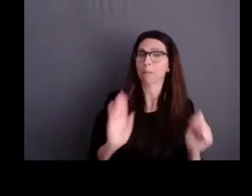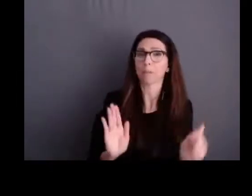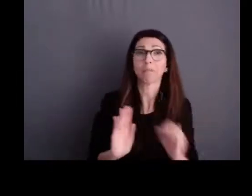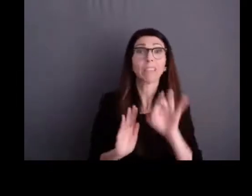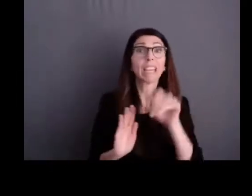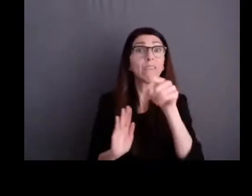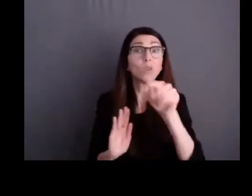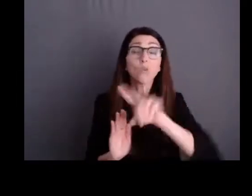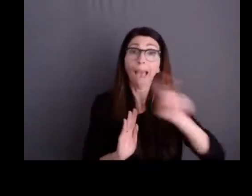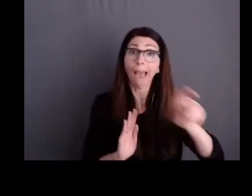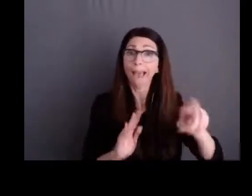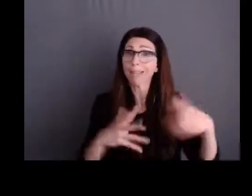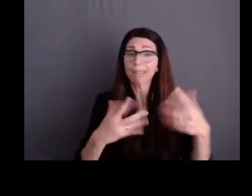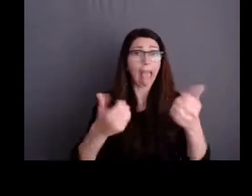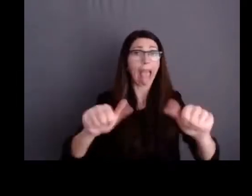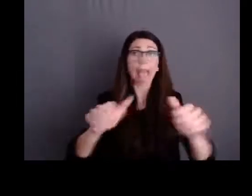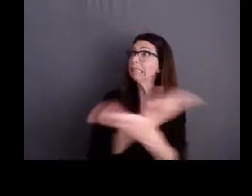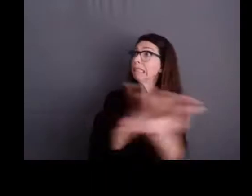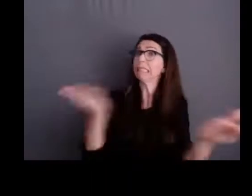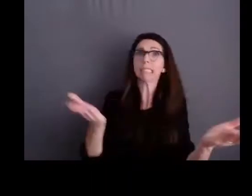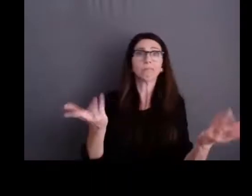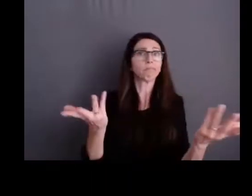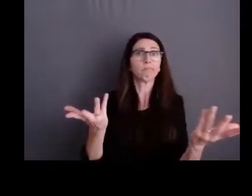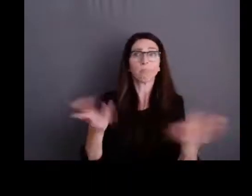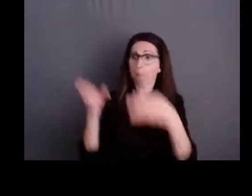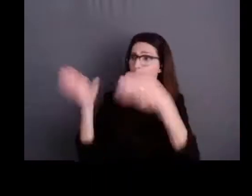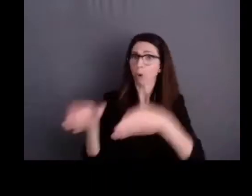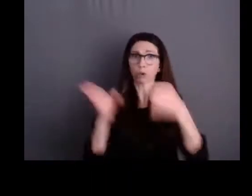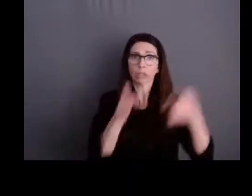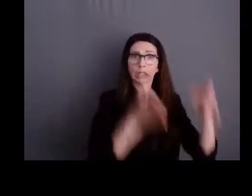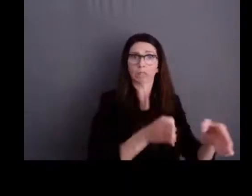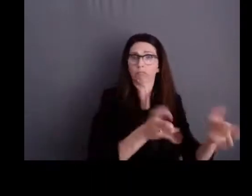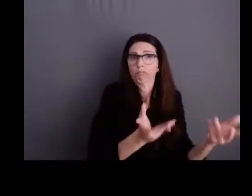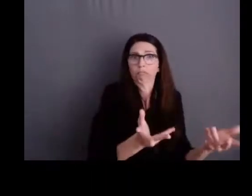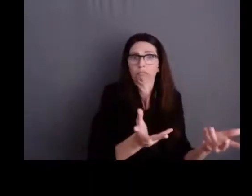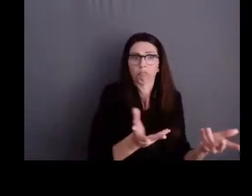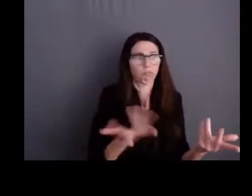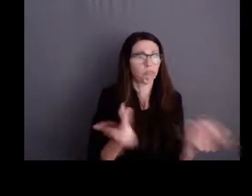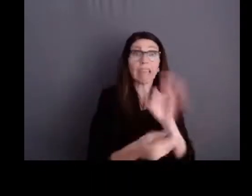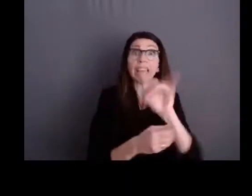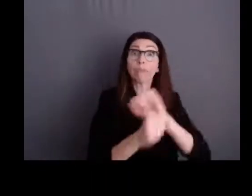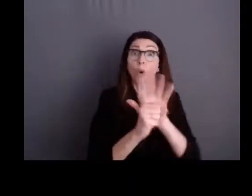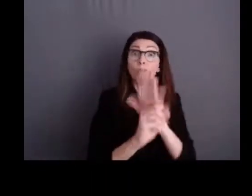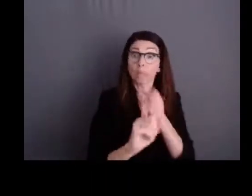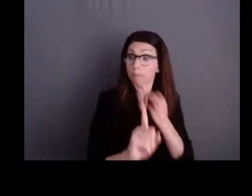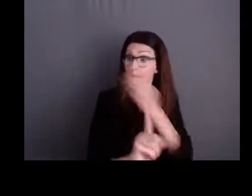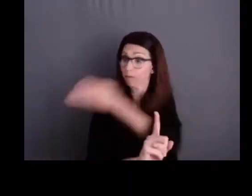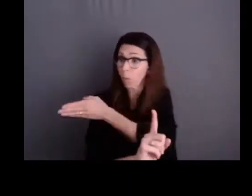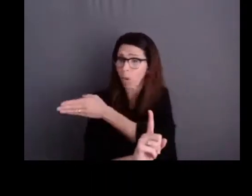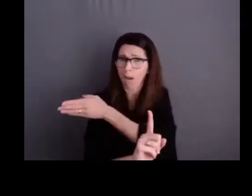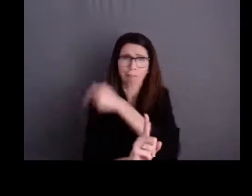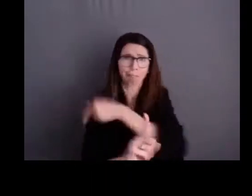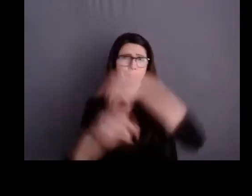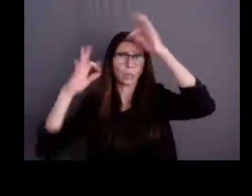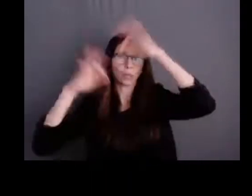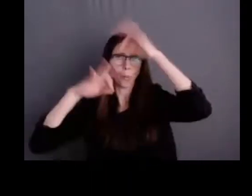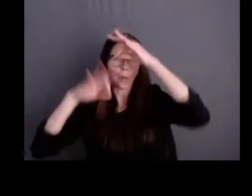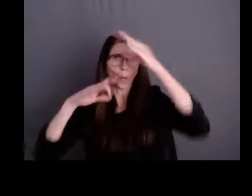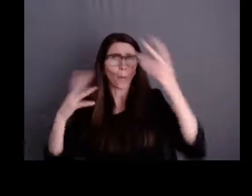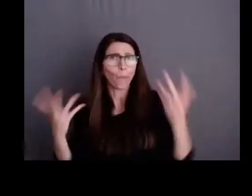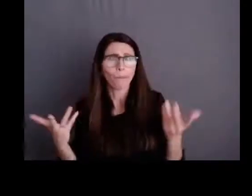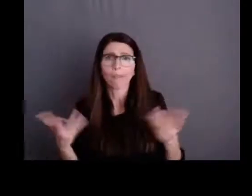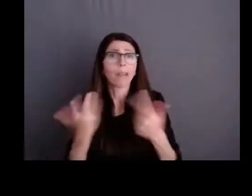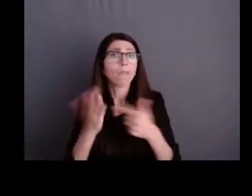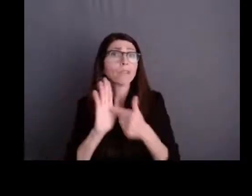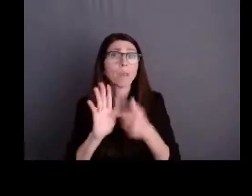Joe Citizen, he would not have known before COVID that municipalities, for example, can't